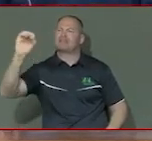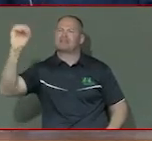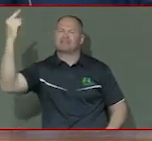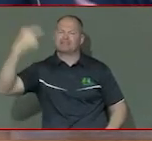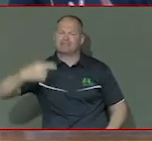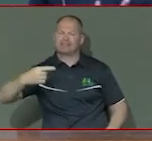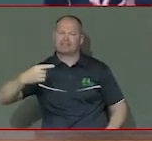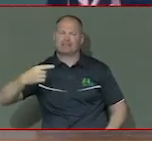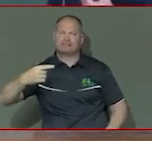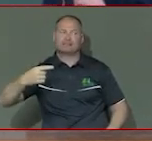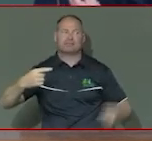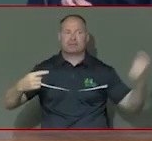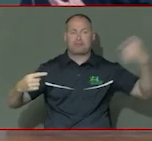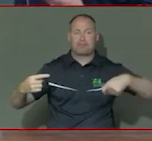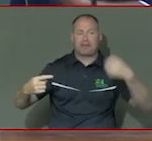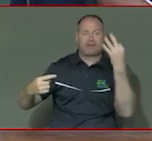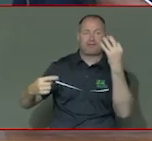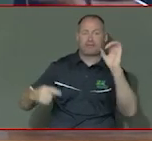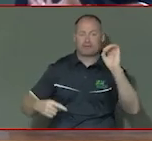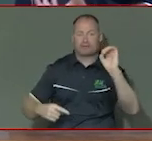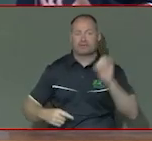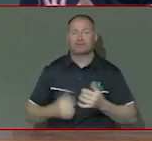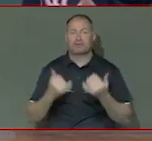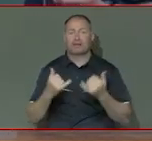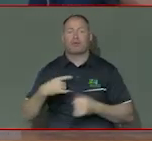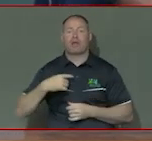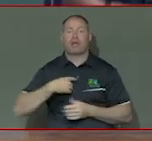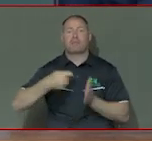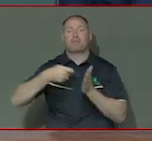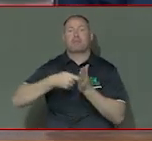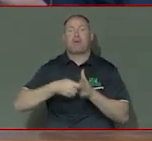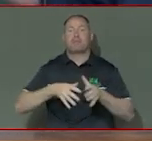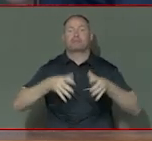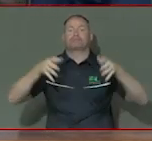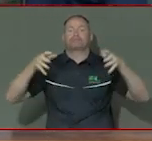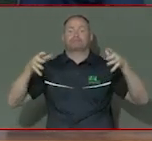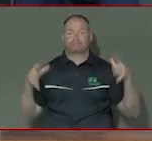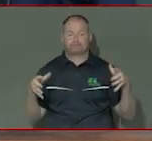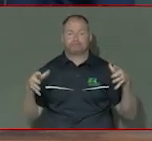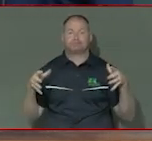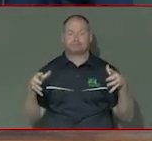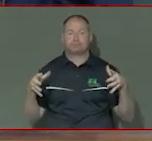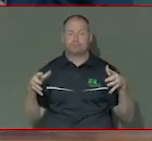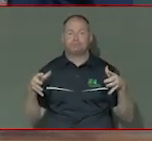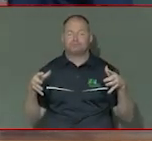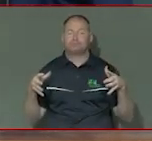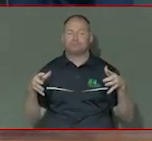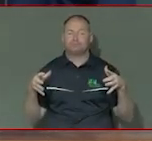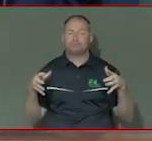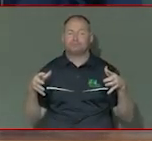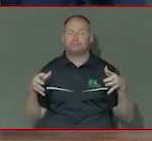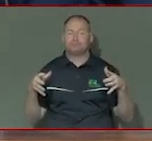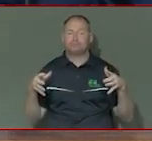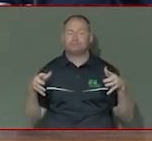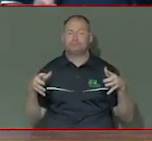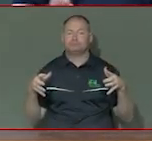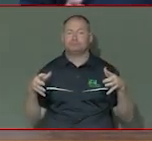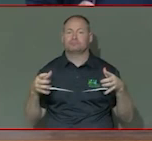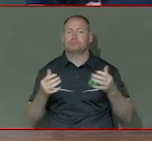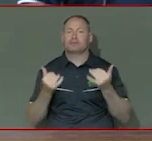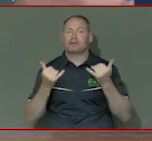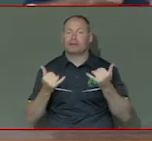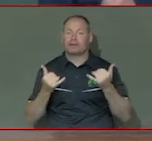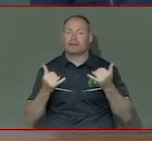Remember, if you buy in bulk. You buy a lot of stuff. So you